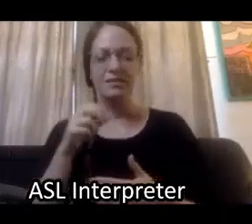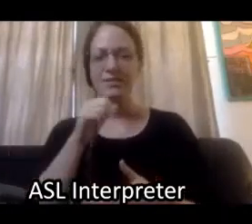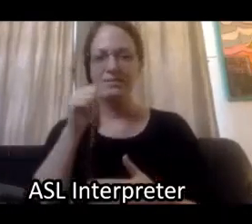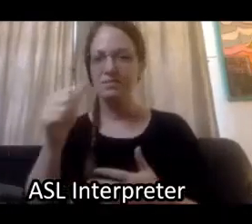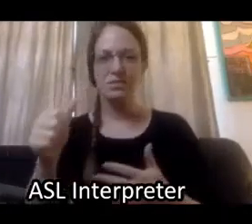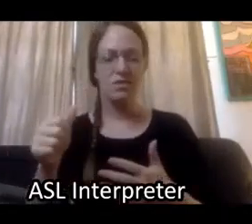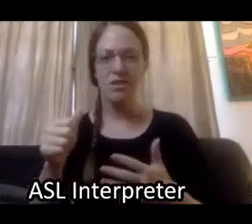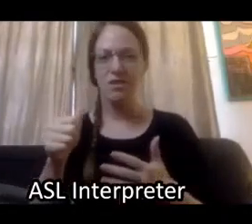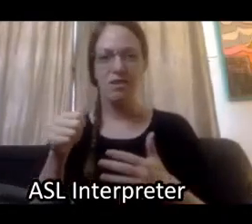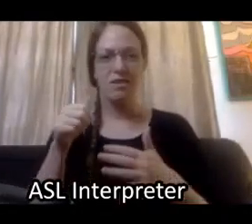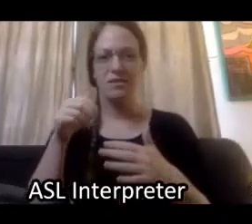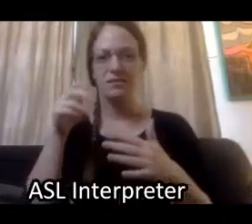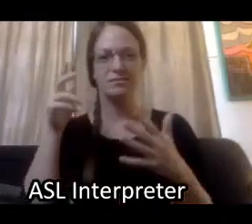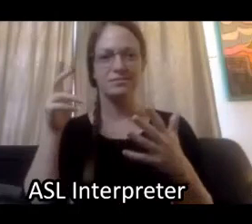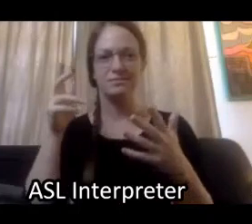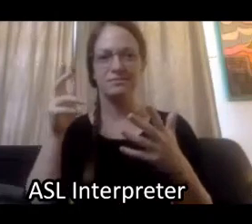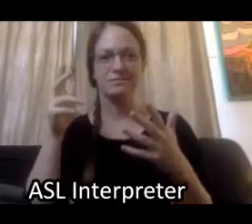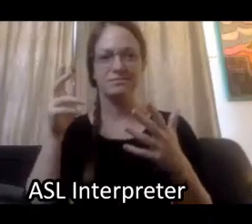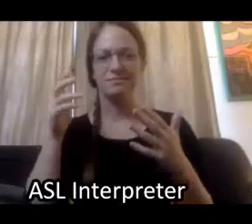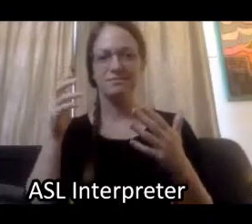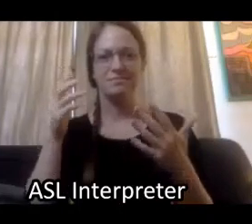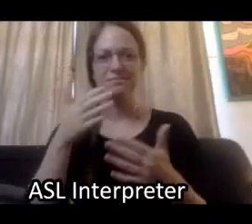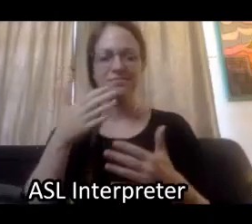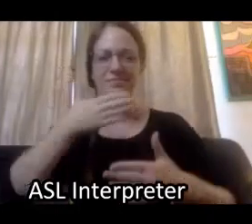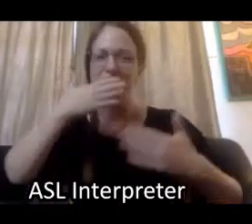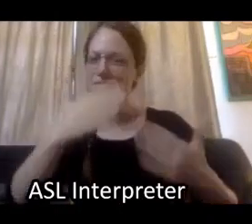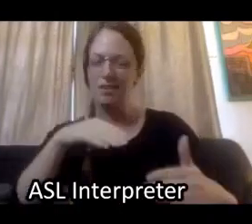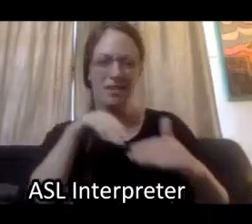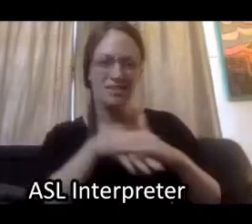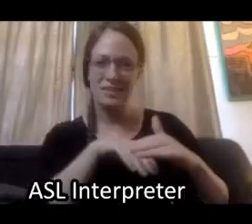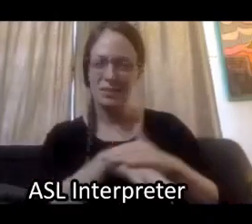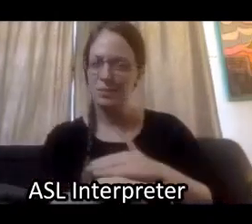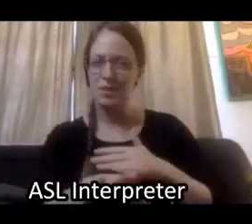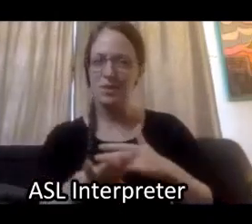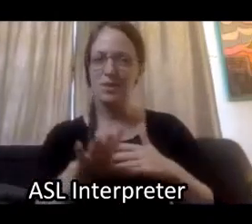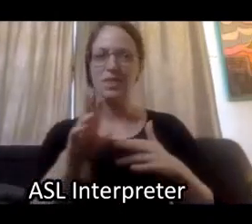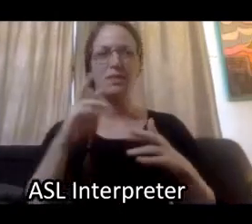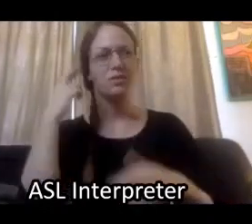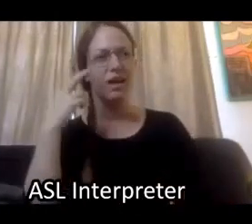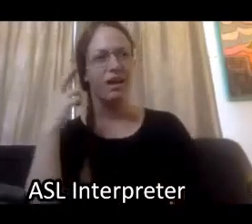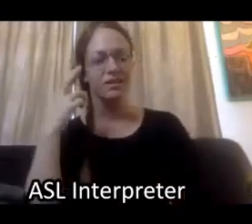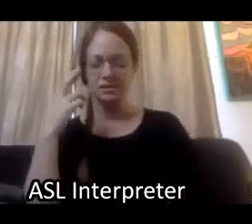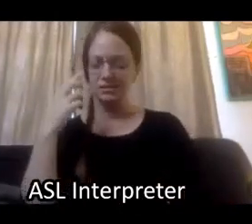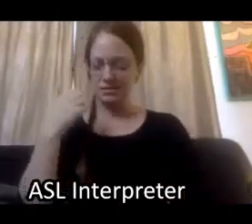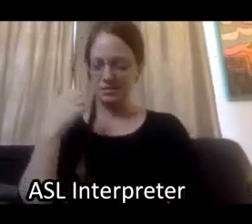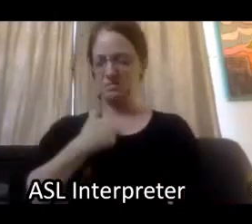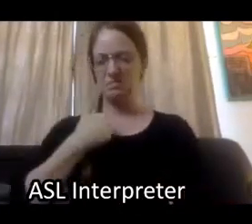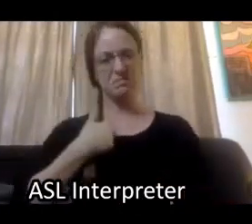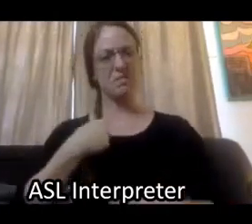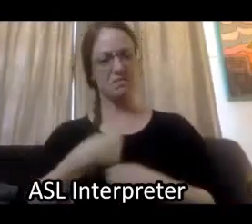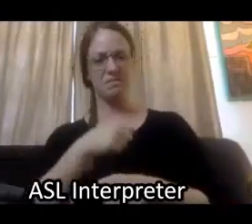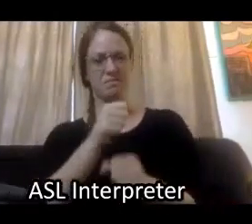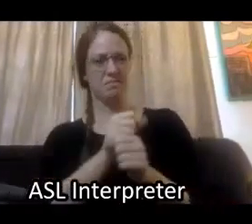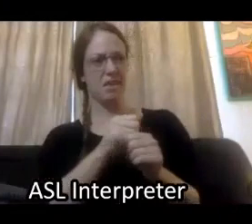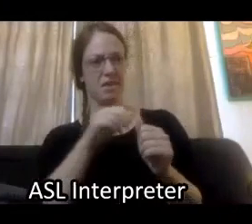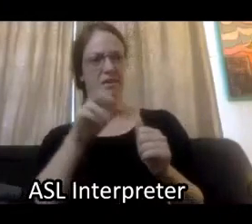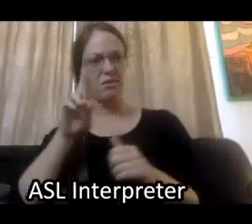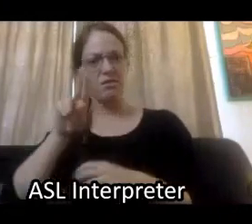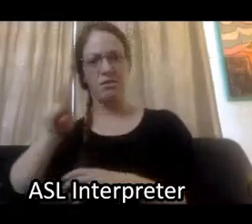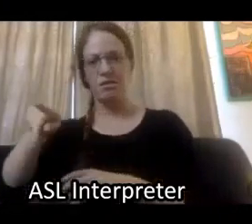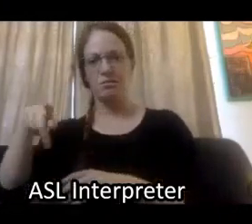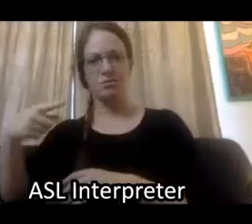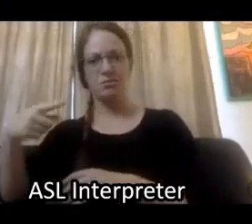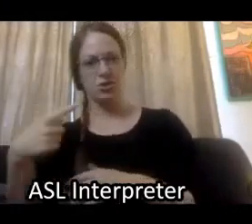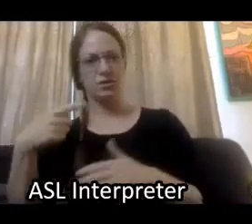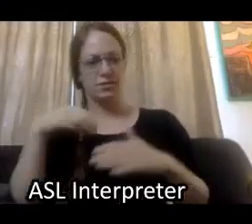I had to make them accessible for myself. And then in doing that, it became time to start making them accessible for others. So